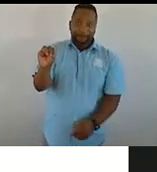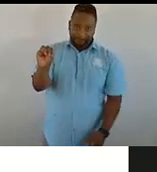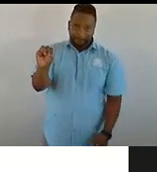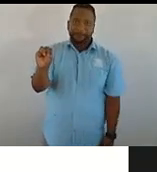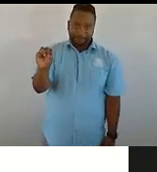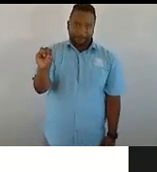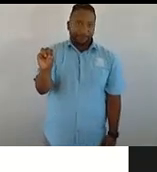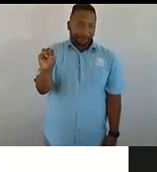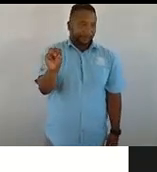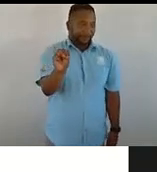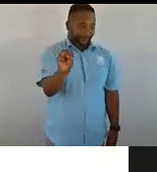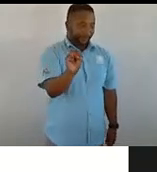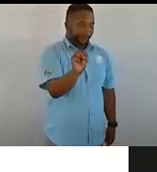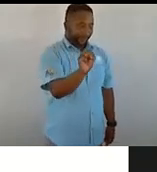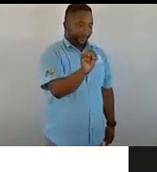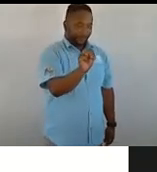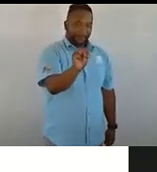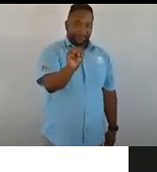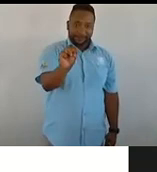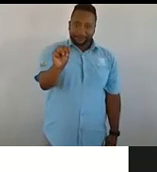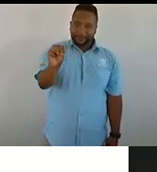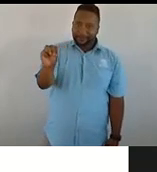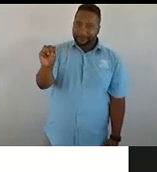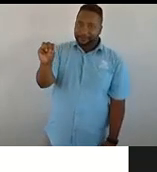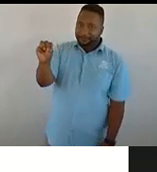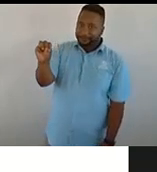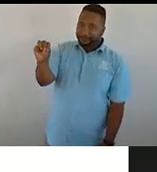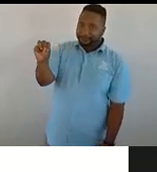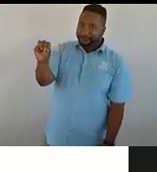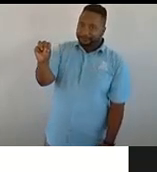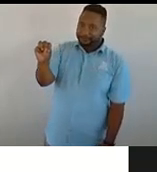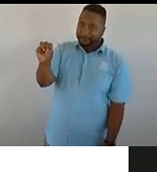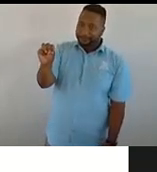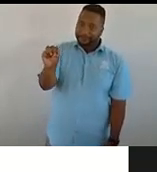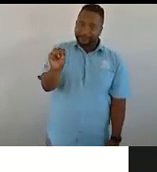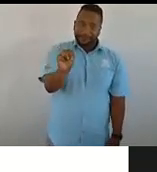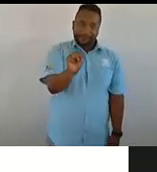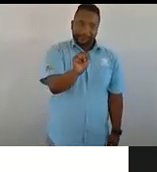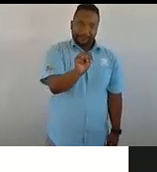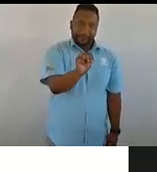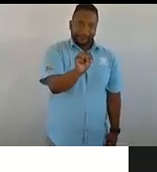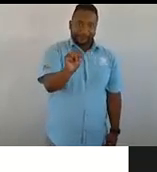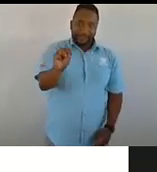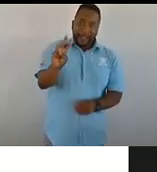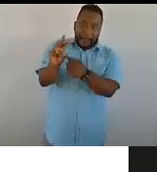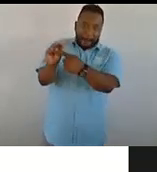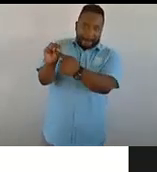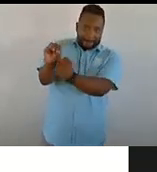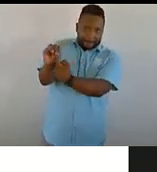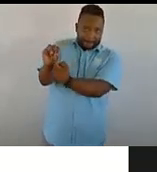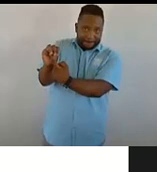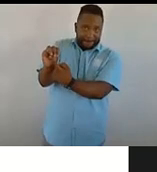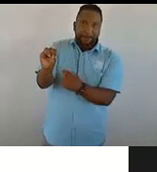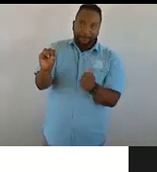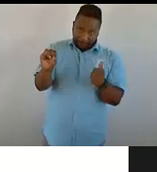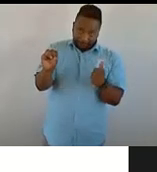M. I realize some people struggle putting all 3 fingers over a thumb, but it's